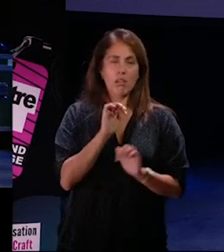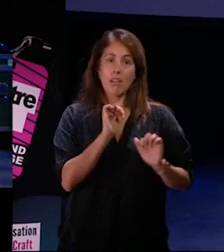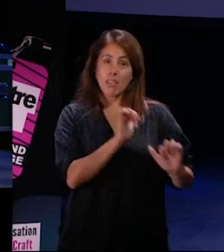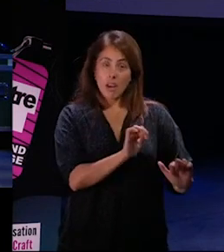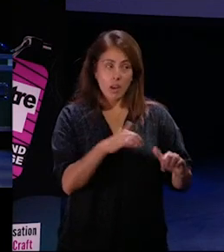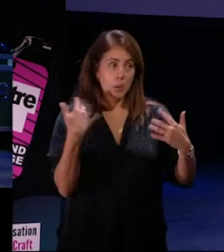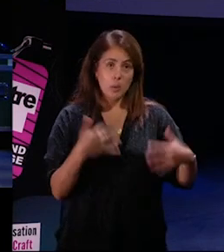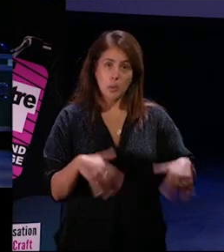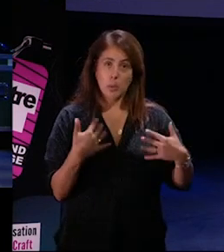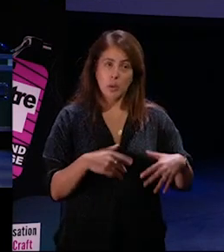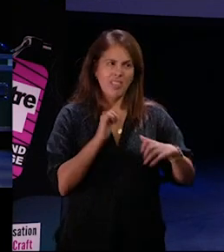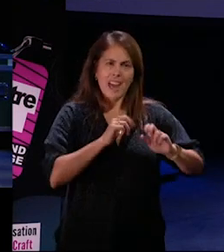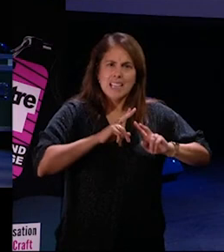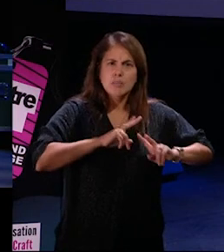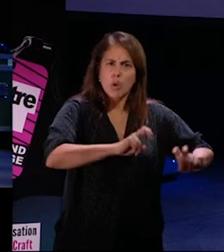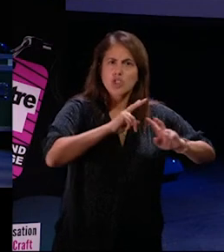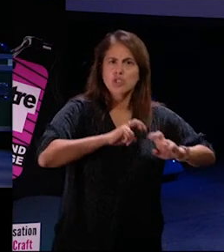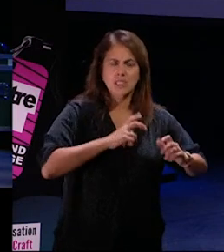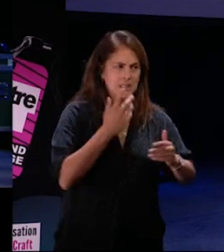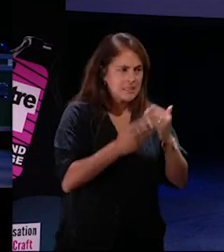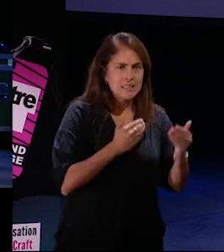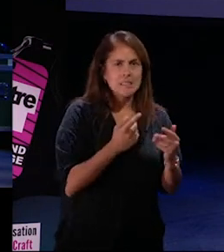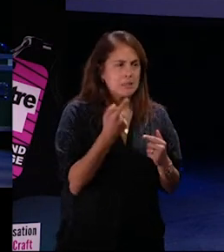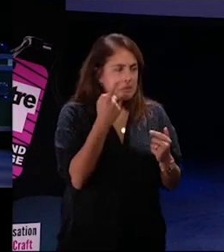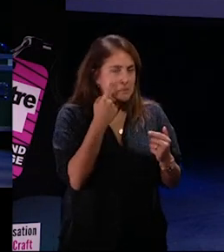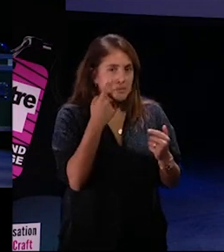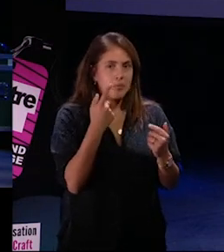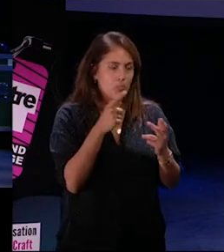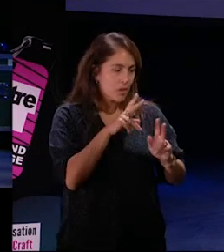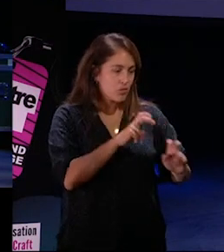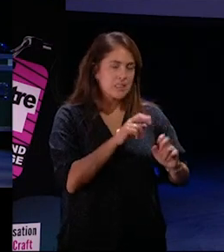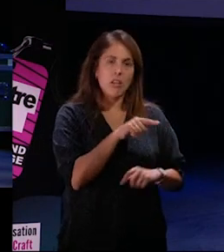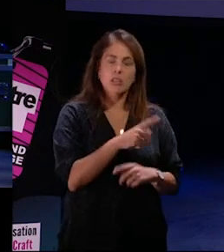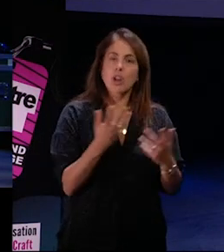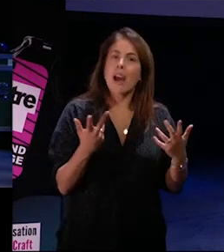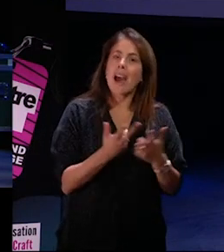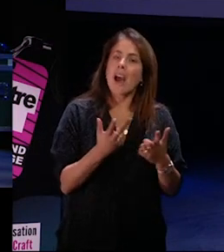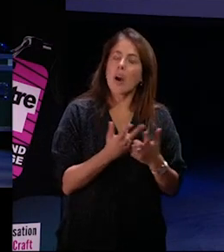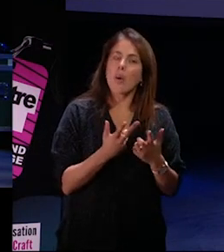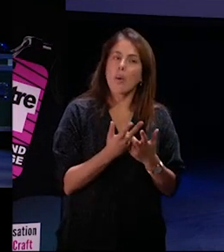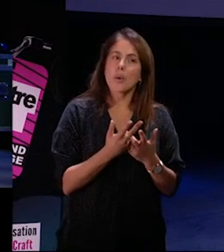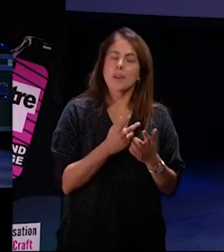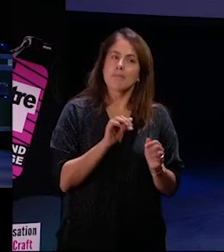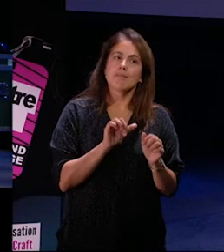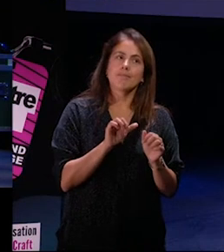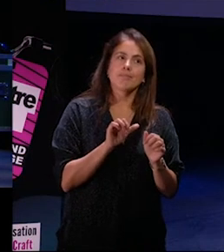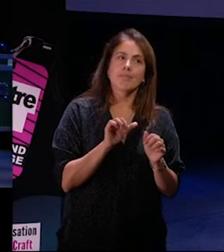work with their exploratory stages that they've got, in being able to unlock the potential for the